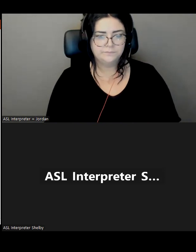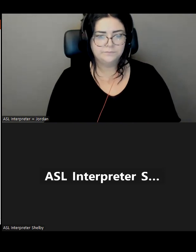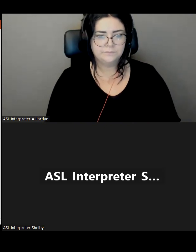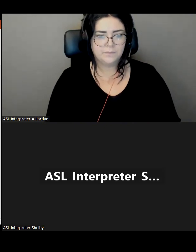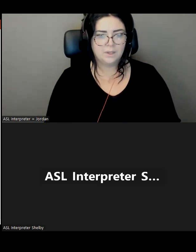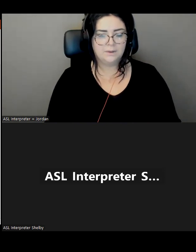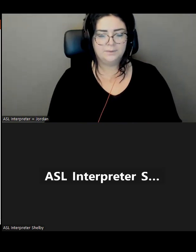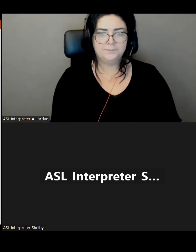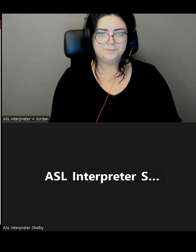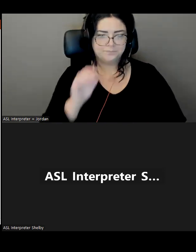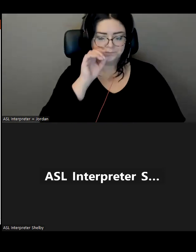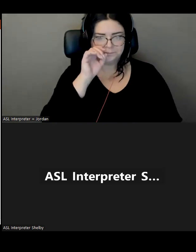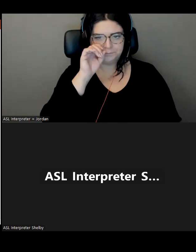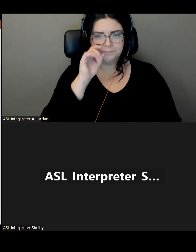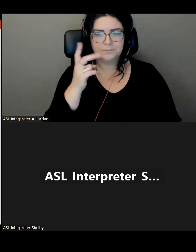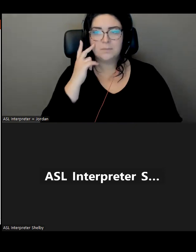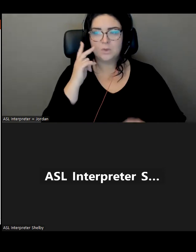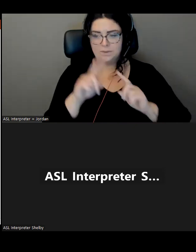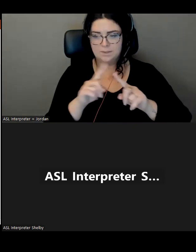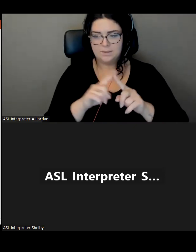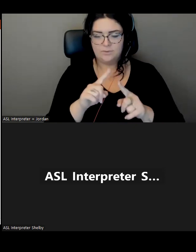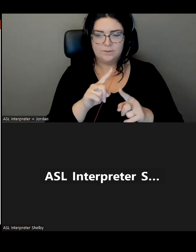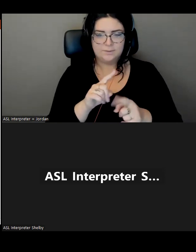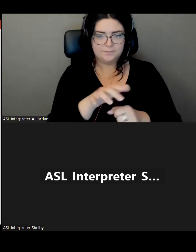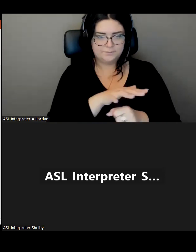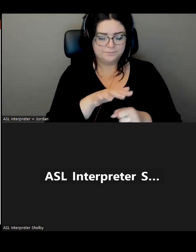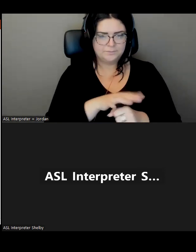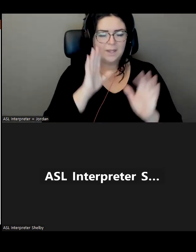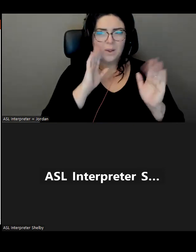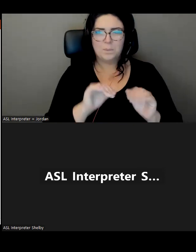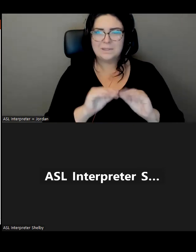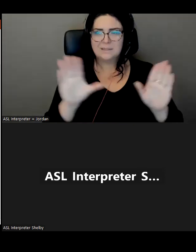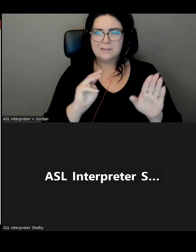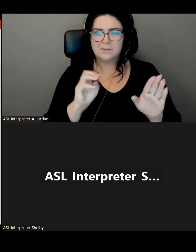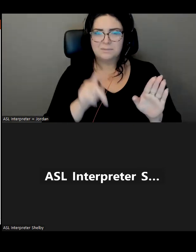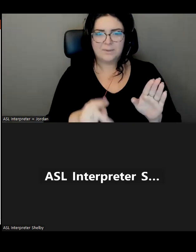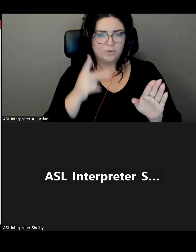within those regions. So you can, I hope the map is clear enough there for you.